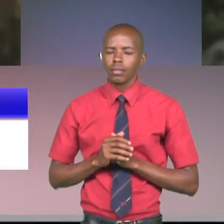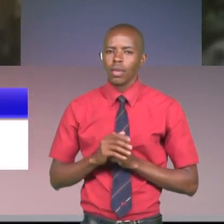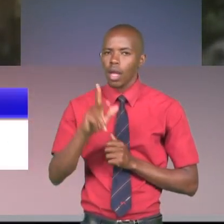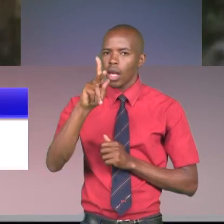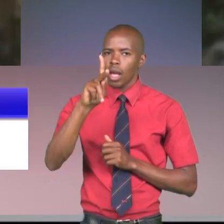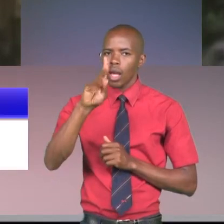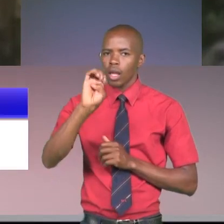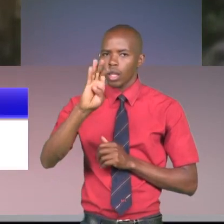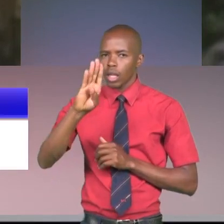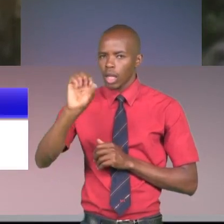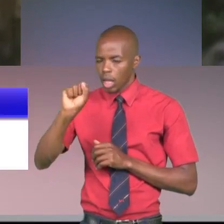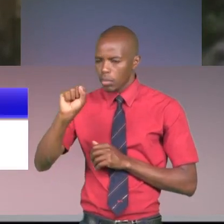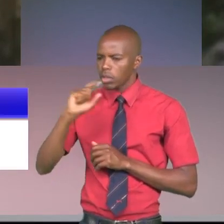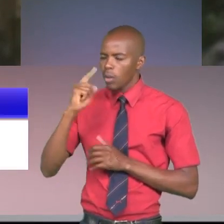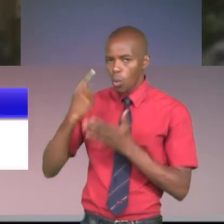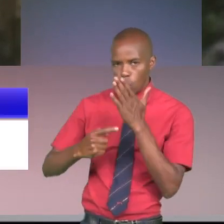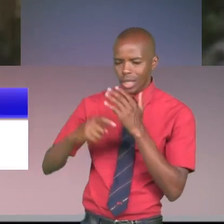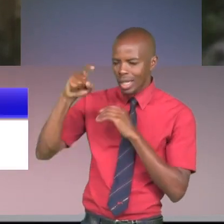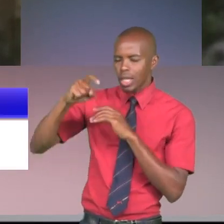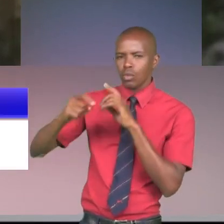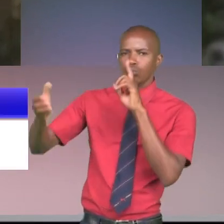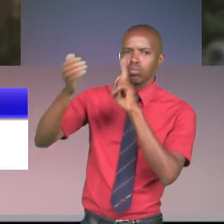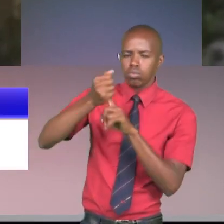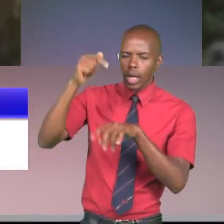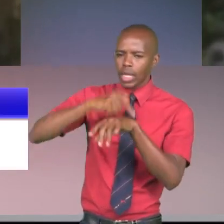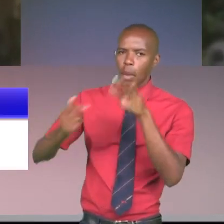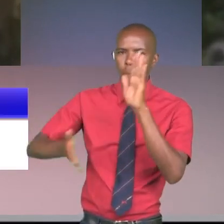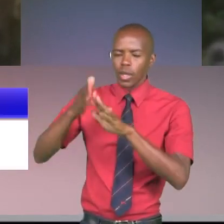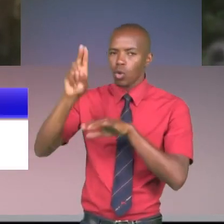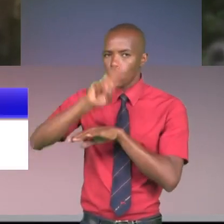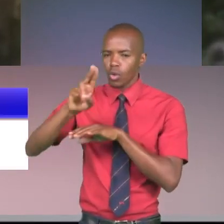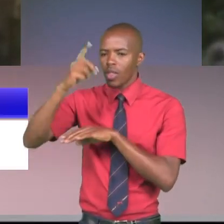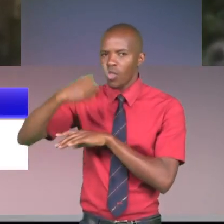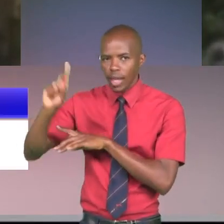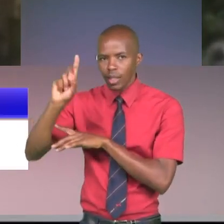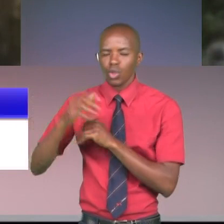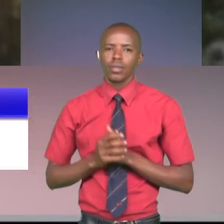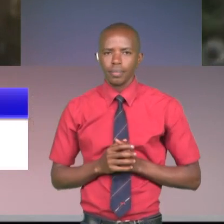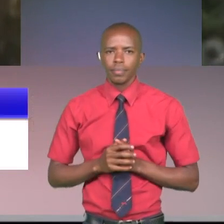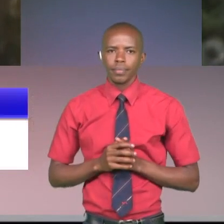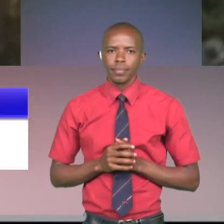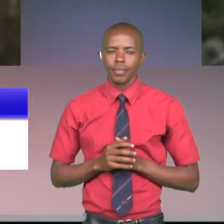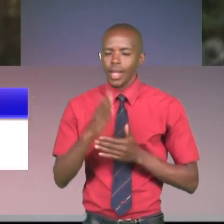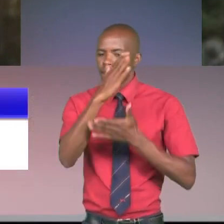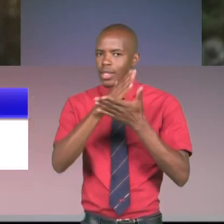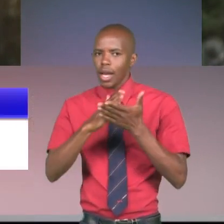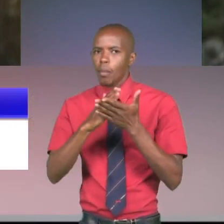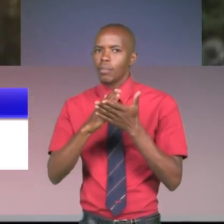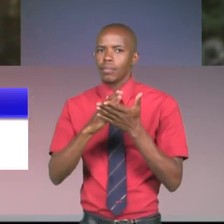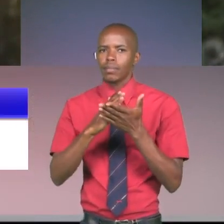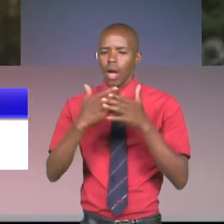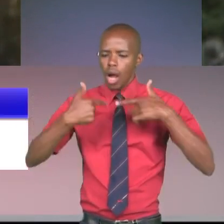certain conditions you need to meet when you are under emergency use authorization, and some of them that are